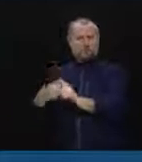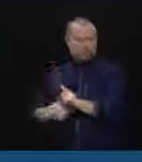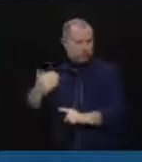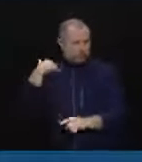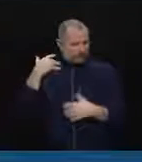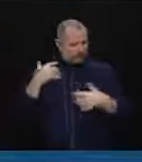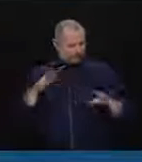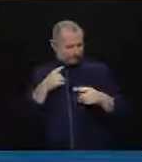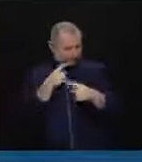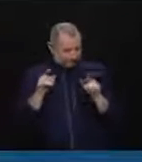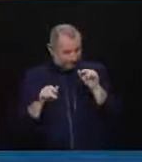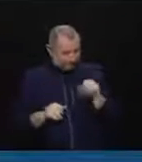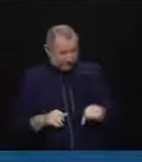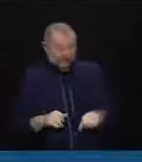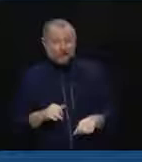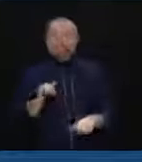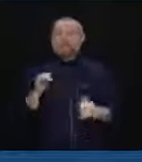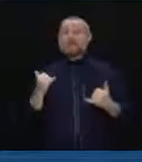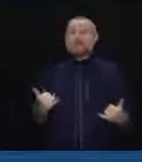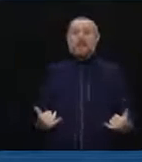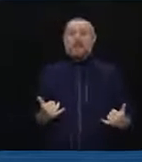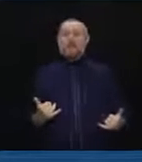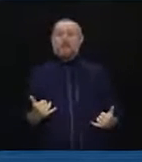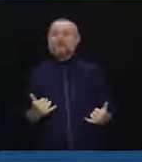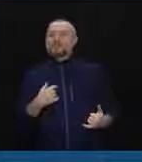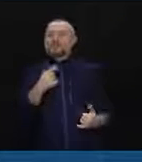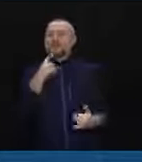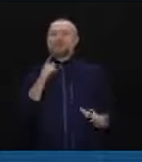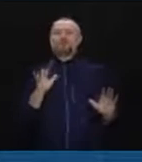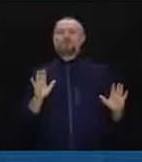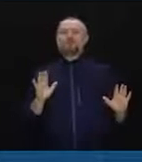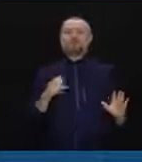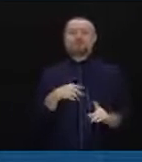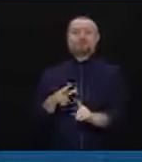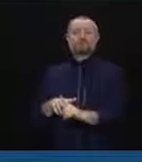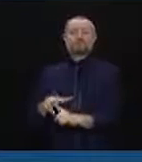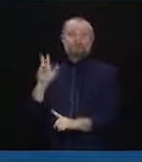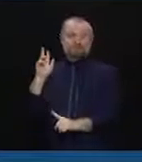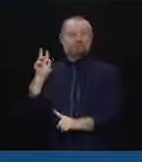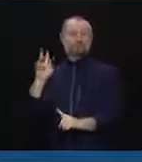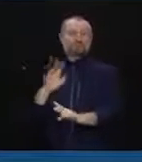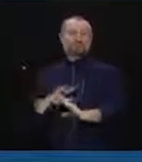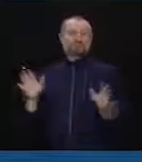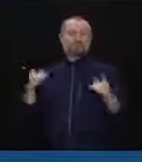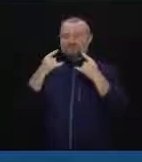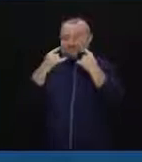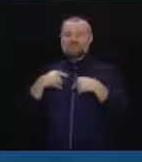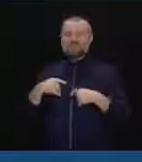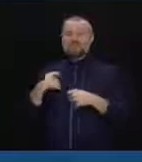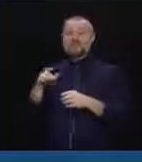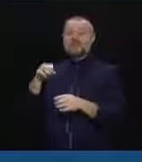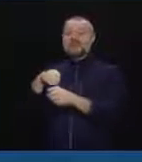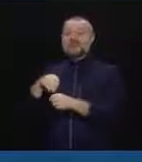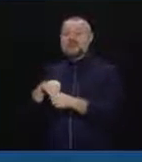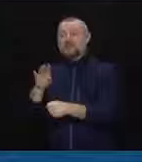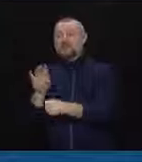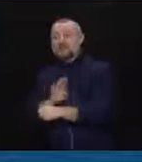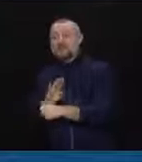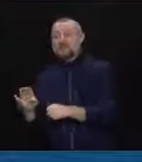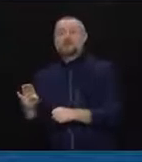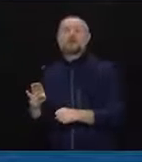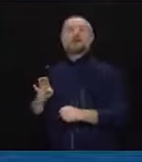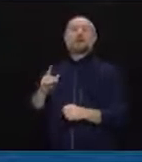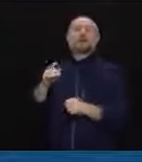time, we say that is the right decision to lift this mandate for indoor businesses and let counties, cities,